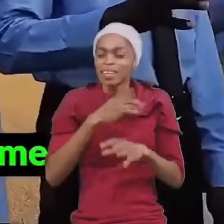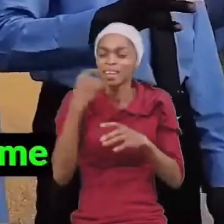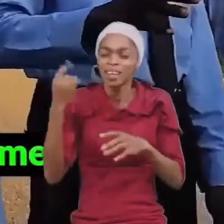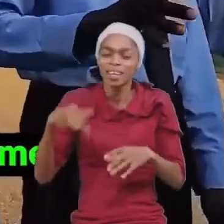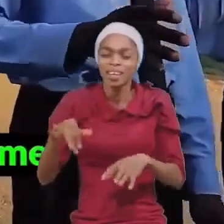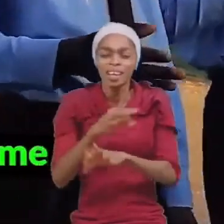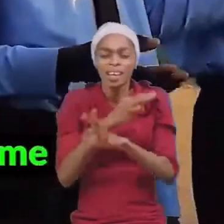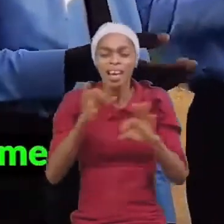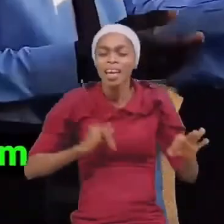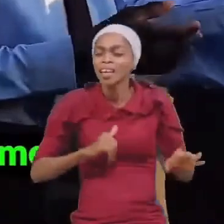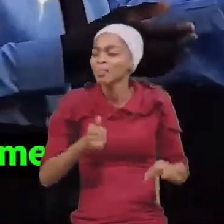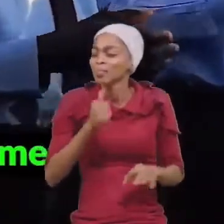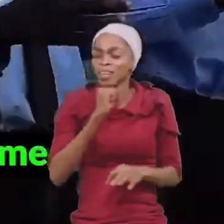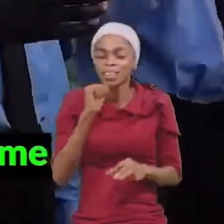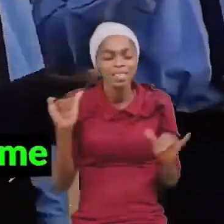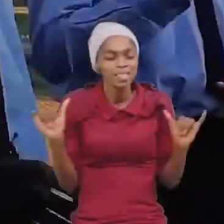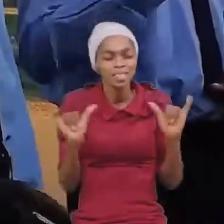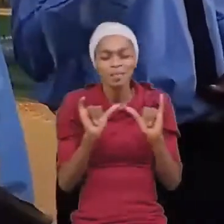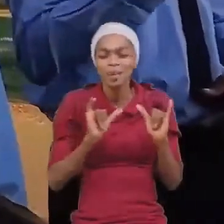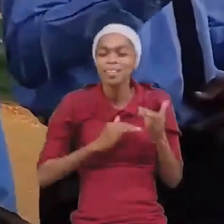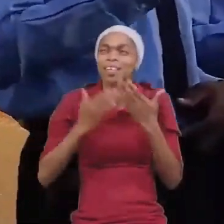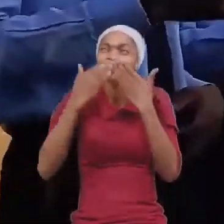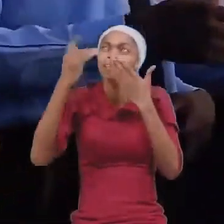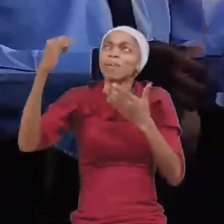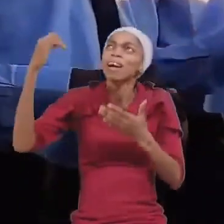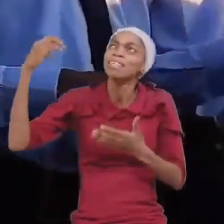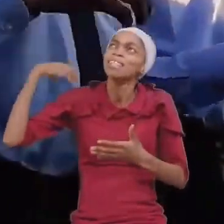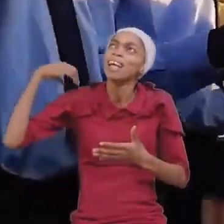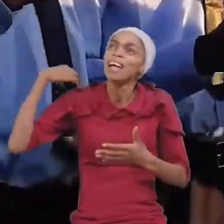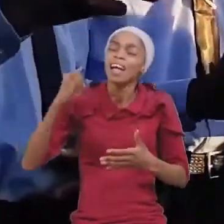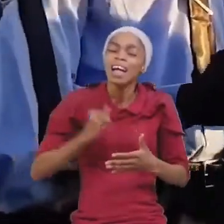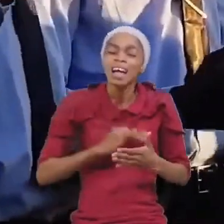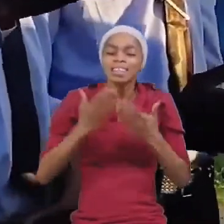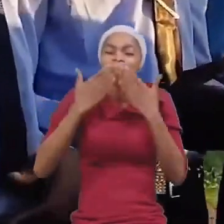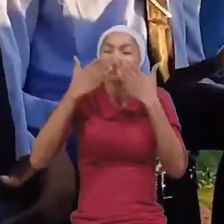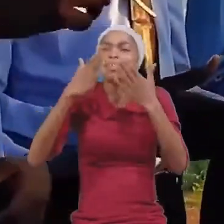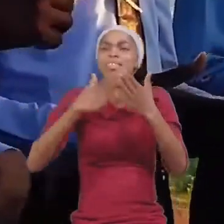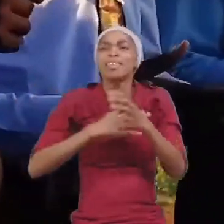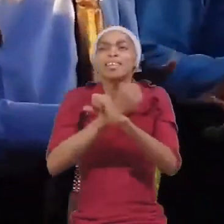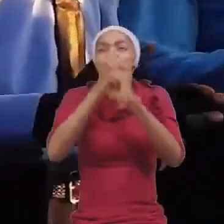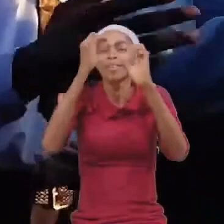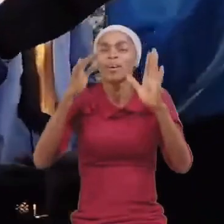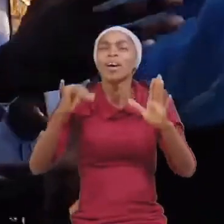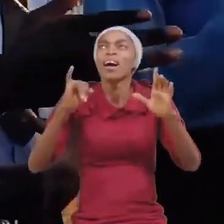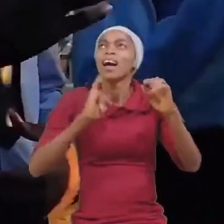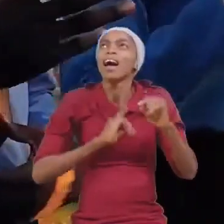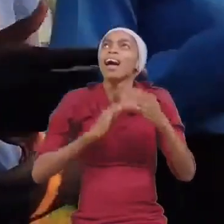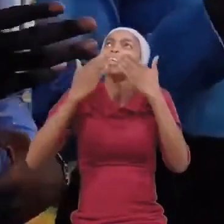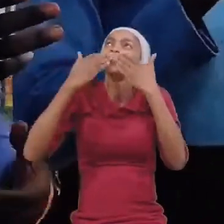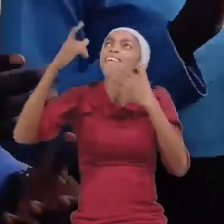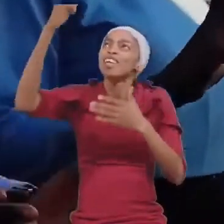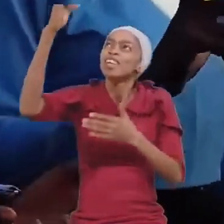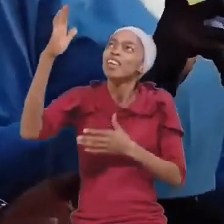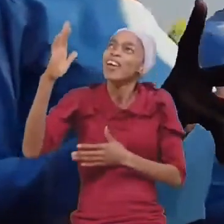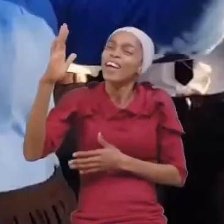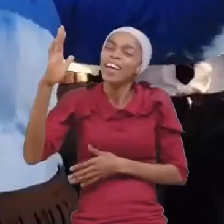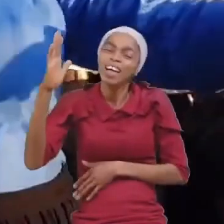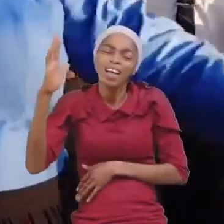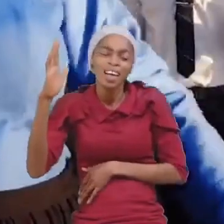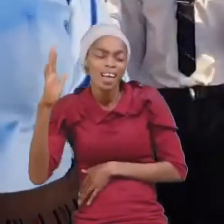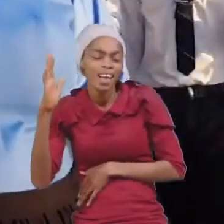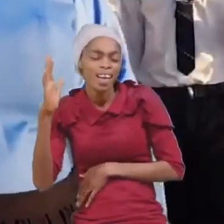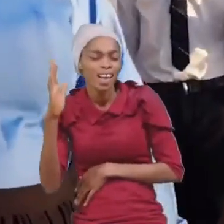forever free, I am glad to say. I thank the master, I thank the savior, I thank God.